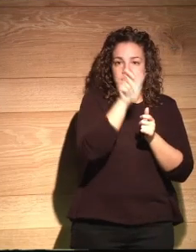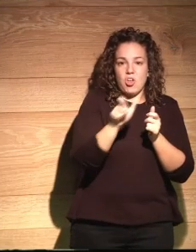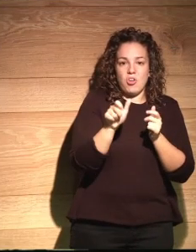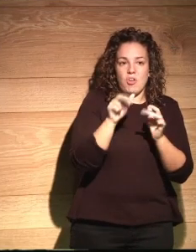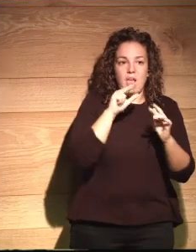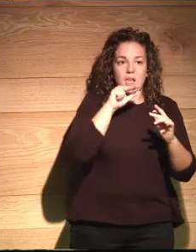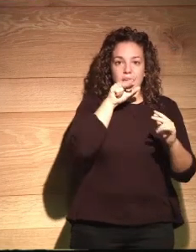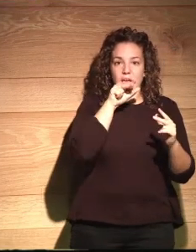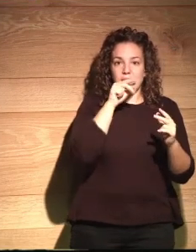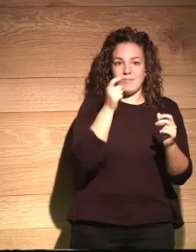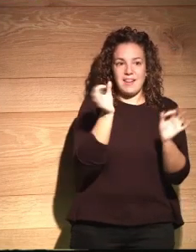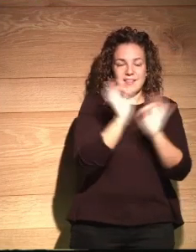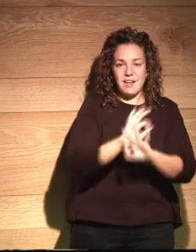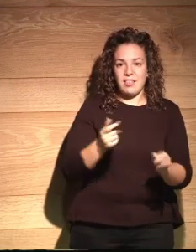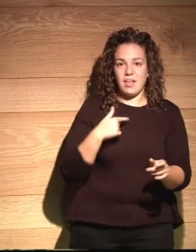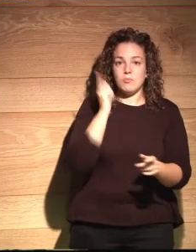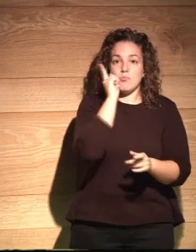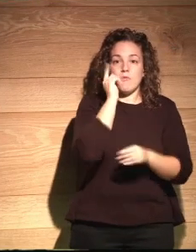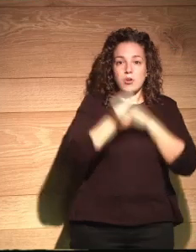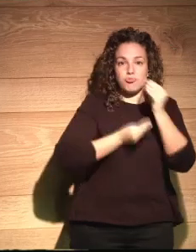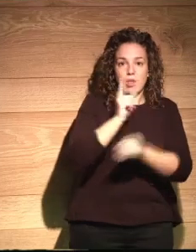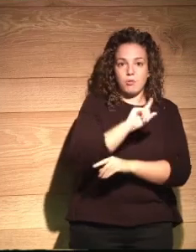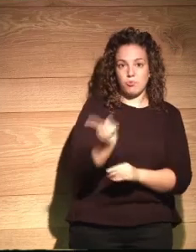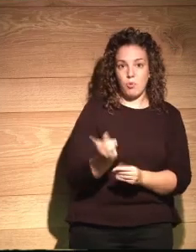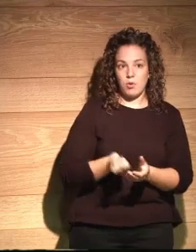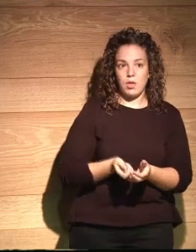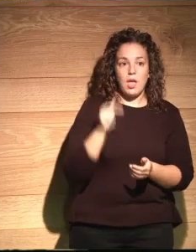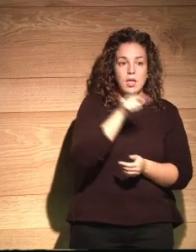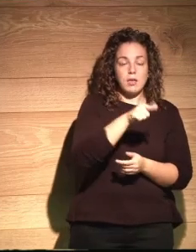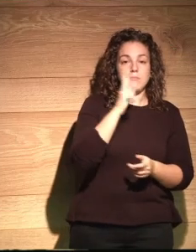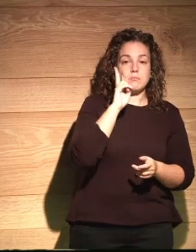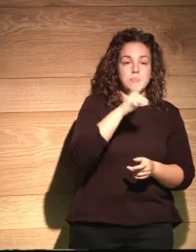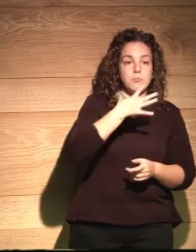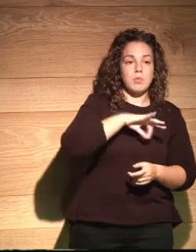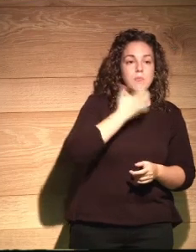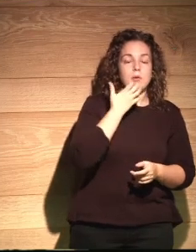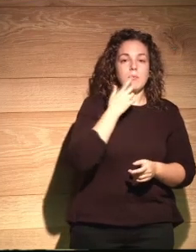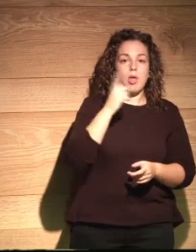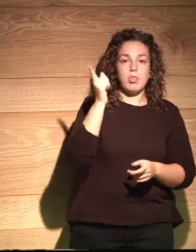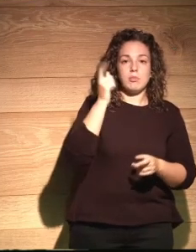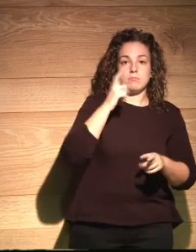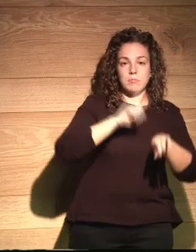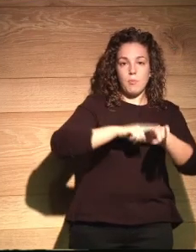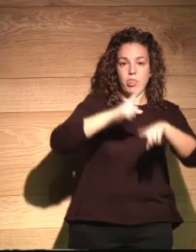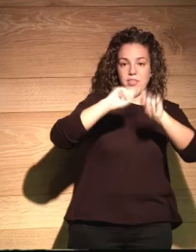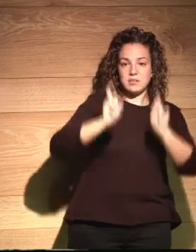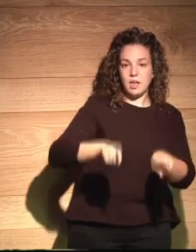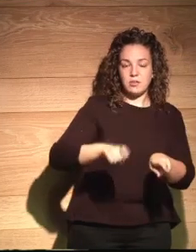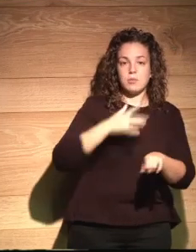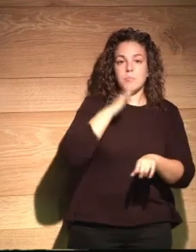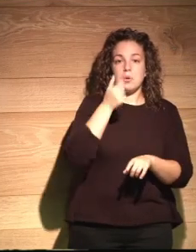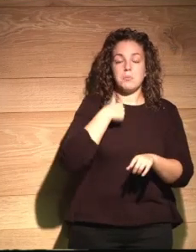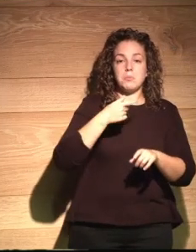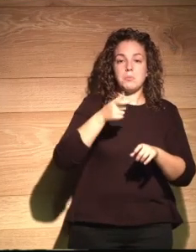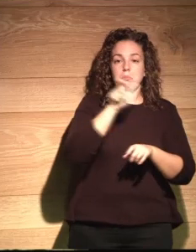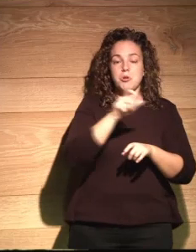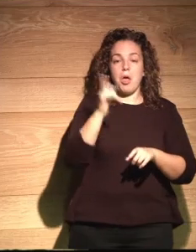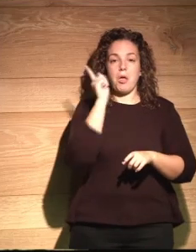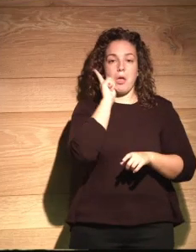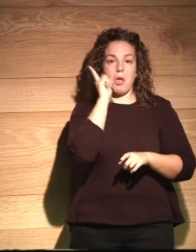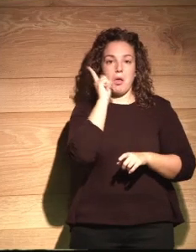scores. Half-time, people make a quick call and go to the bathroom. End of normal time, first overtime, second